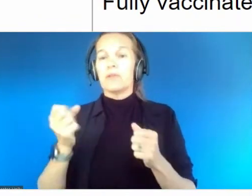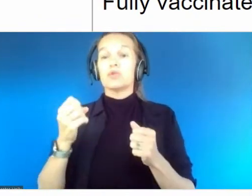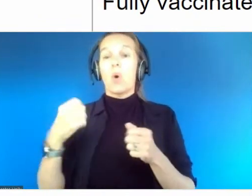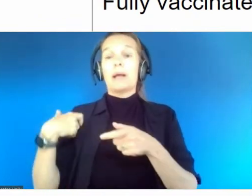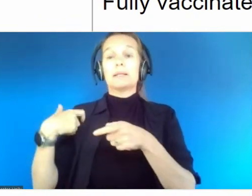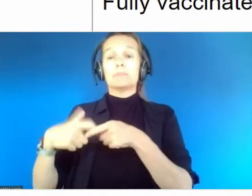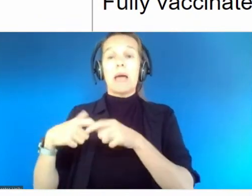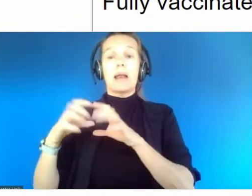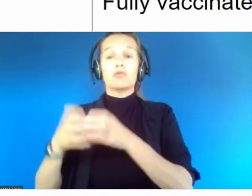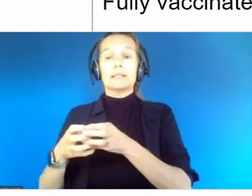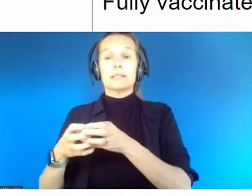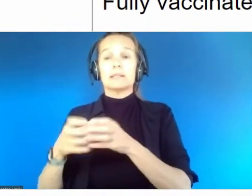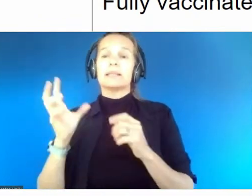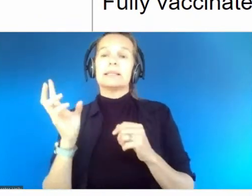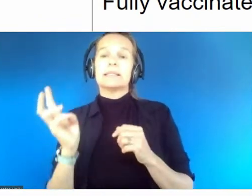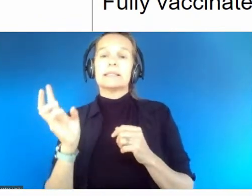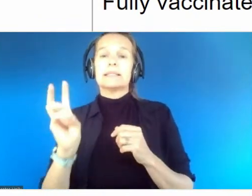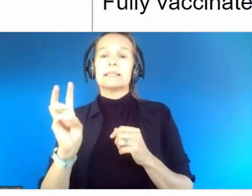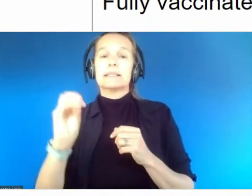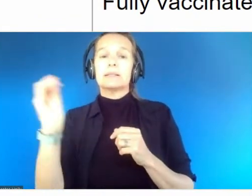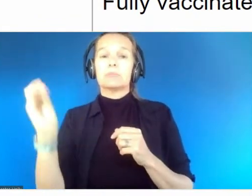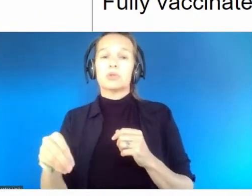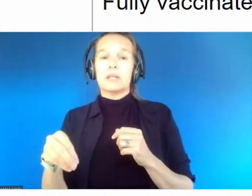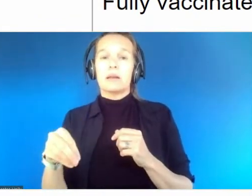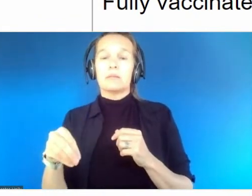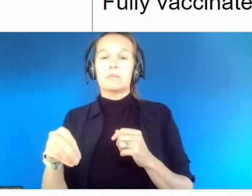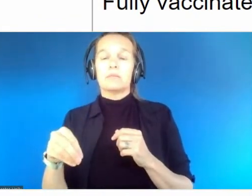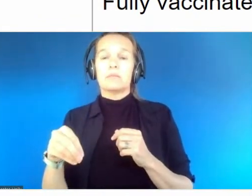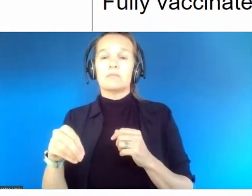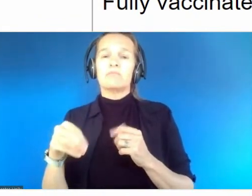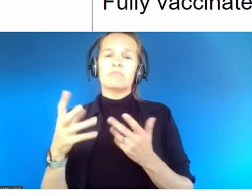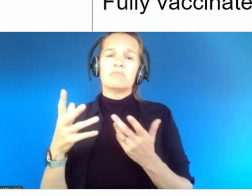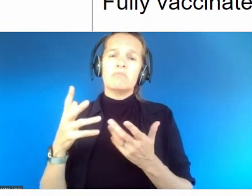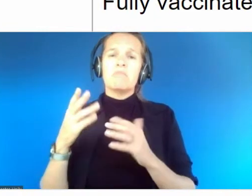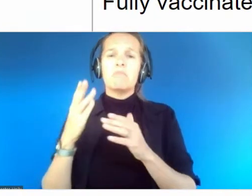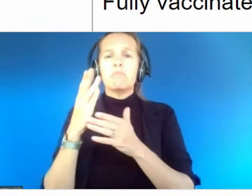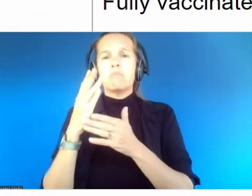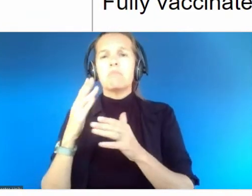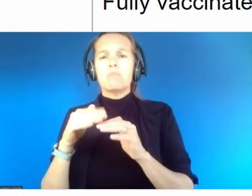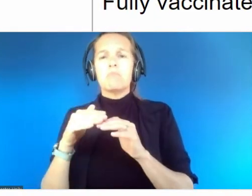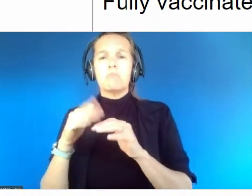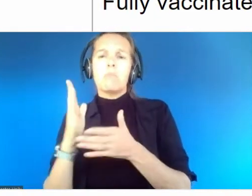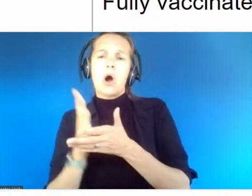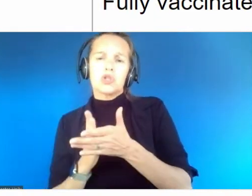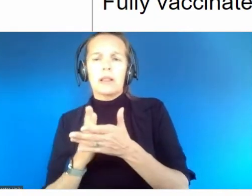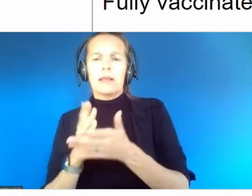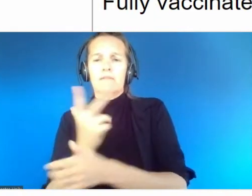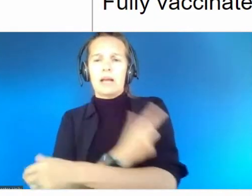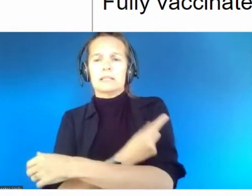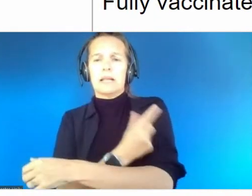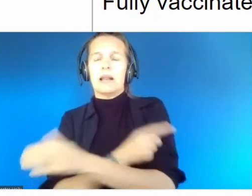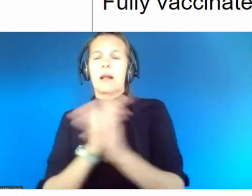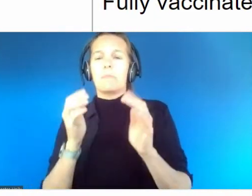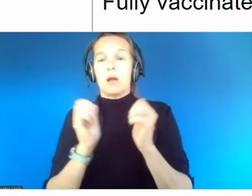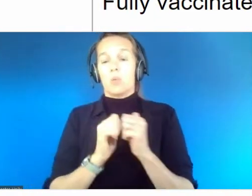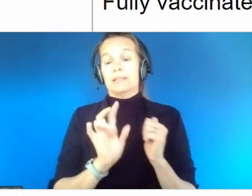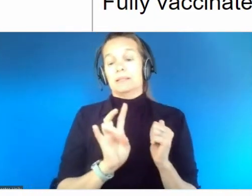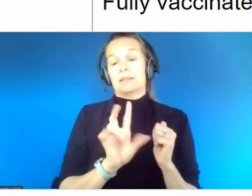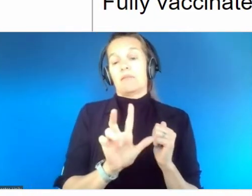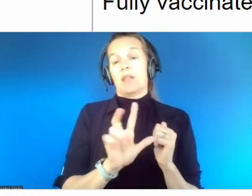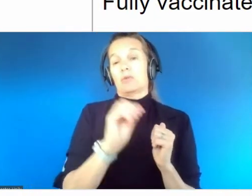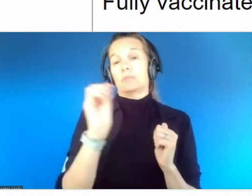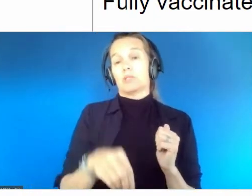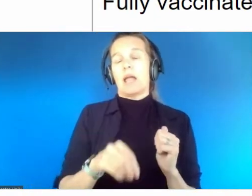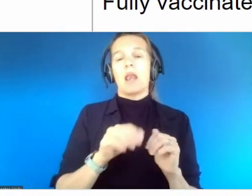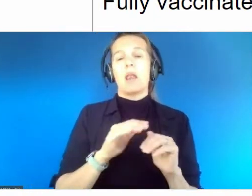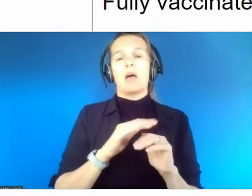residents, 66% are at least partially vaccinated, compared to 73% of the